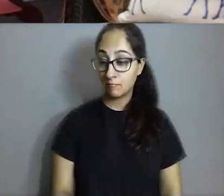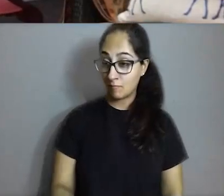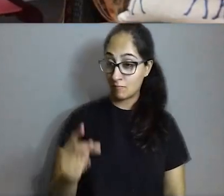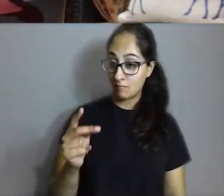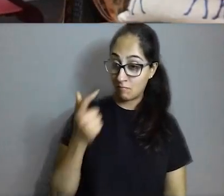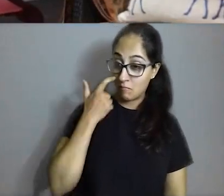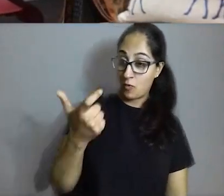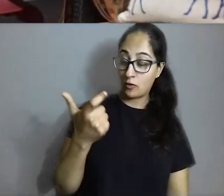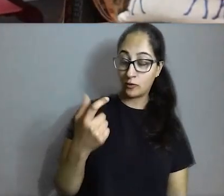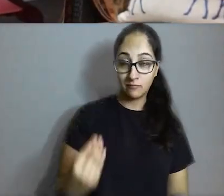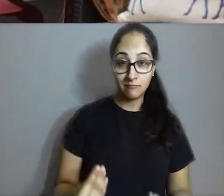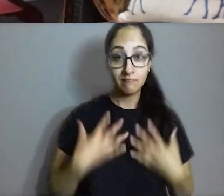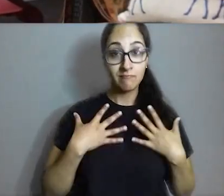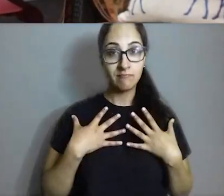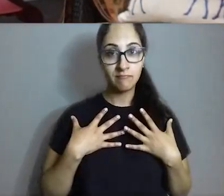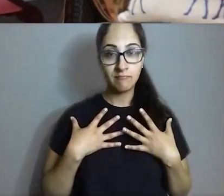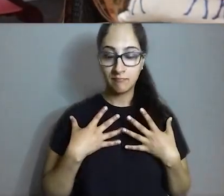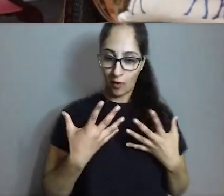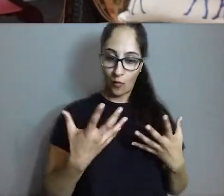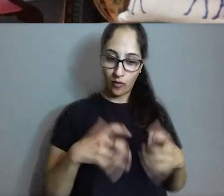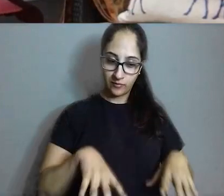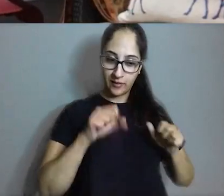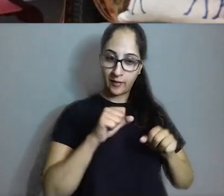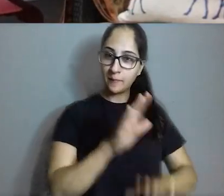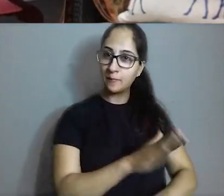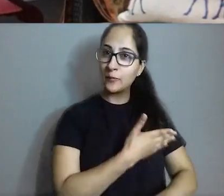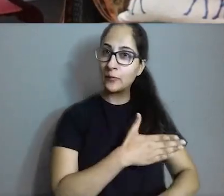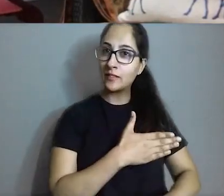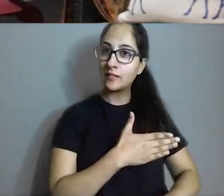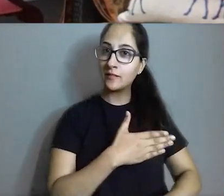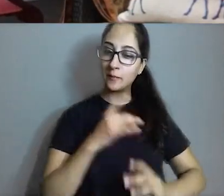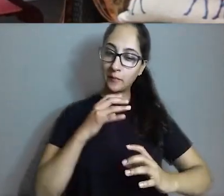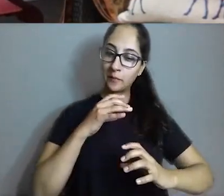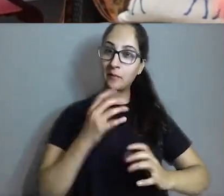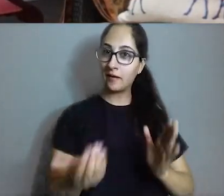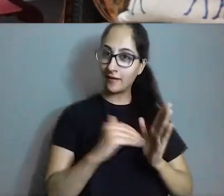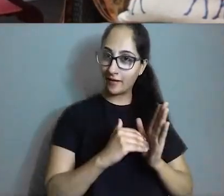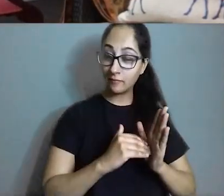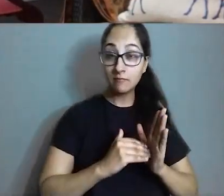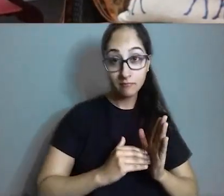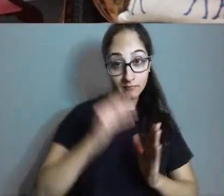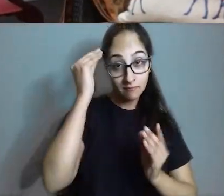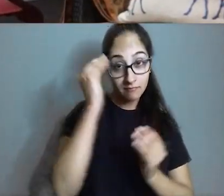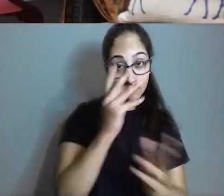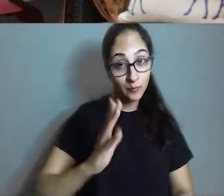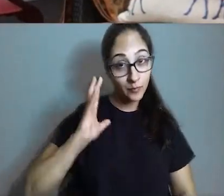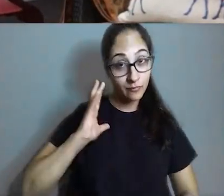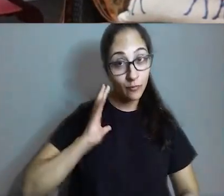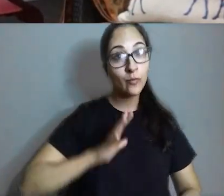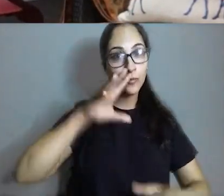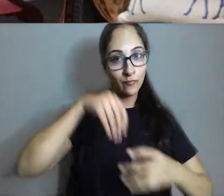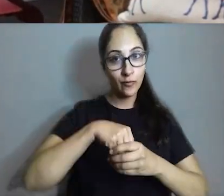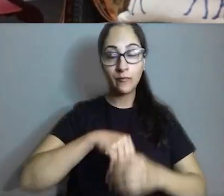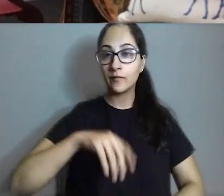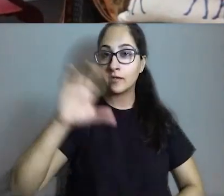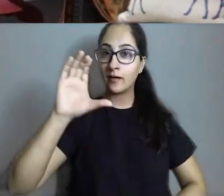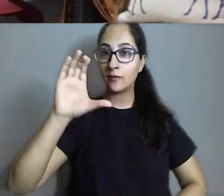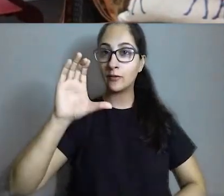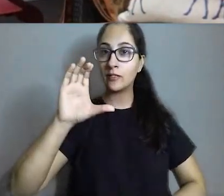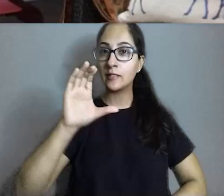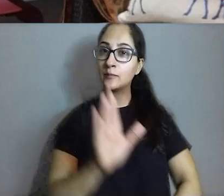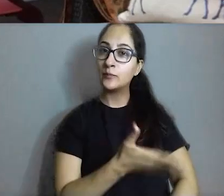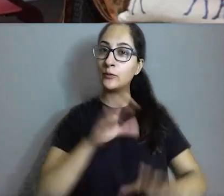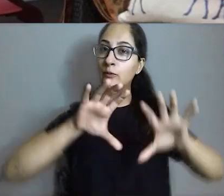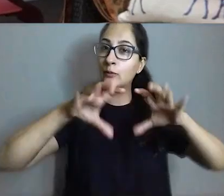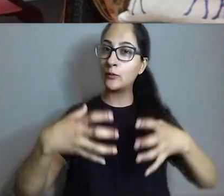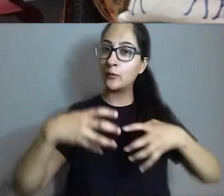That was truly inspiring. It makes me want to resume my clarinet lessons, because I'll have you know I was once part of the Calgary Ismaili Marching Band.